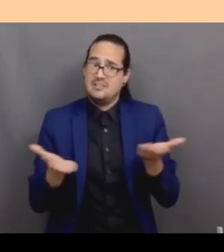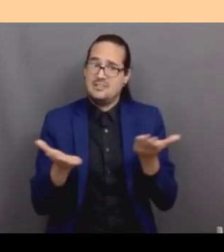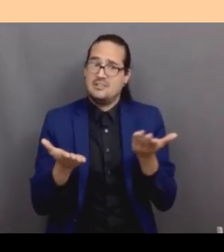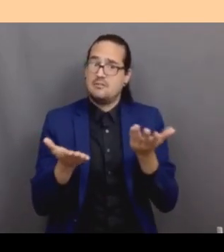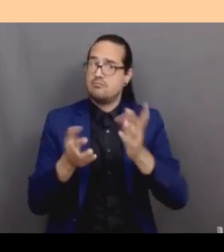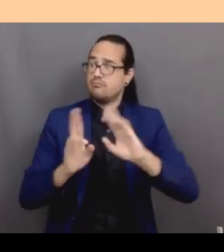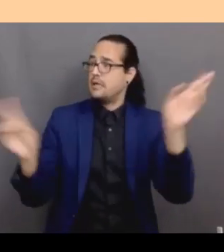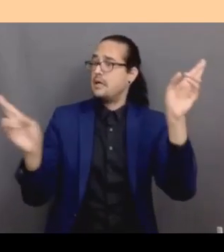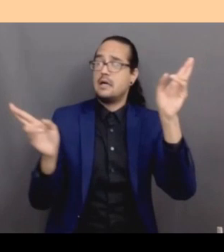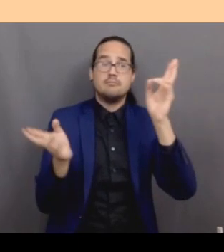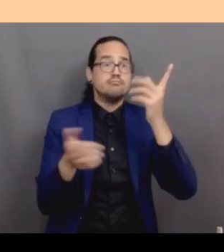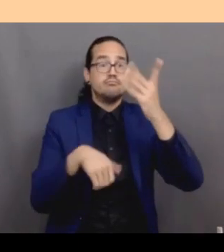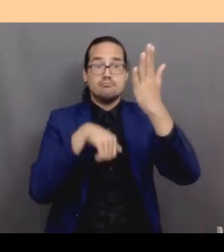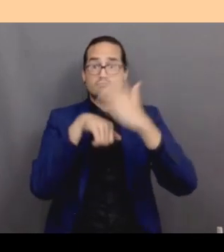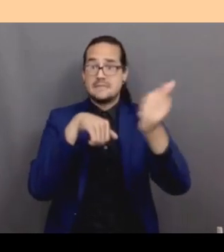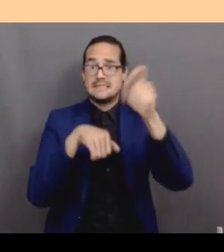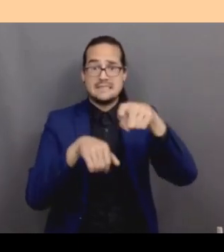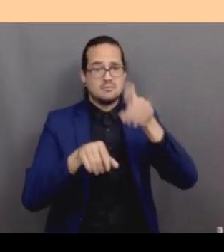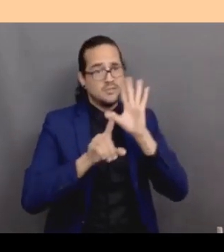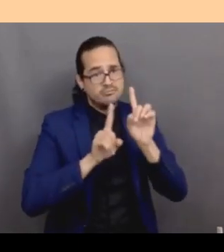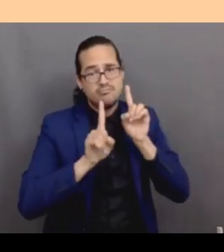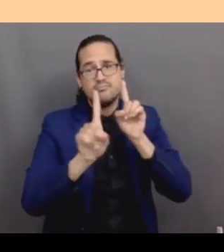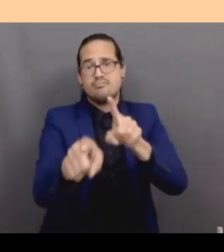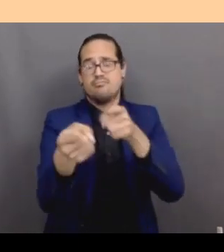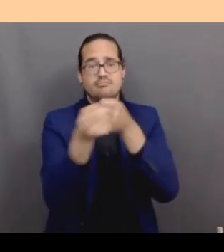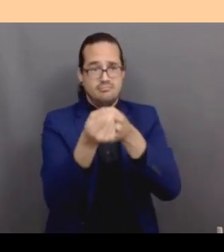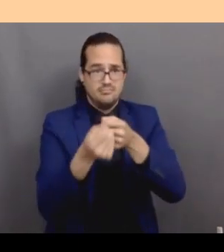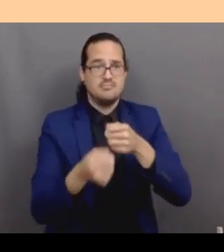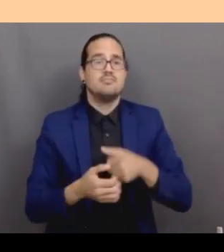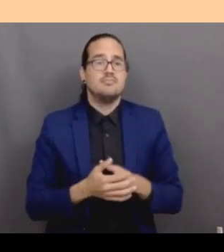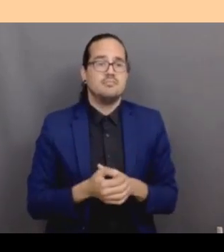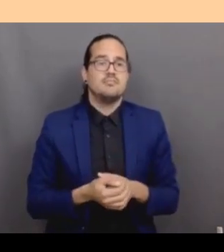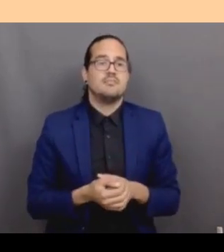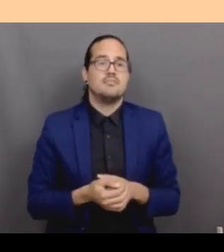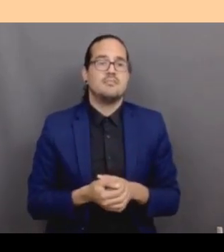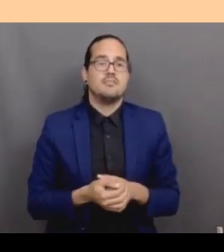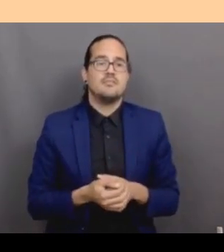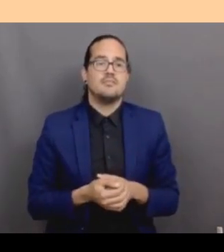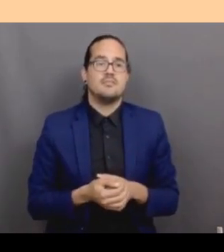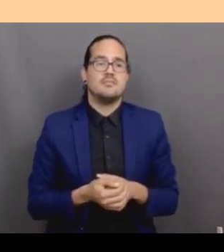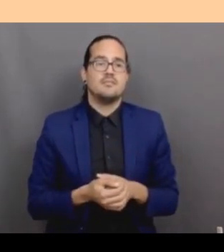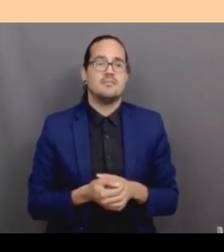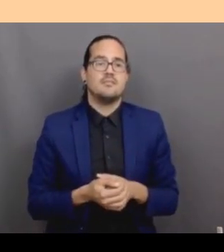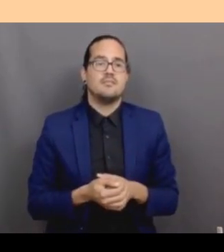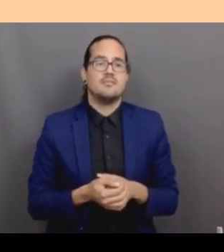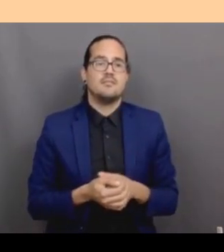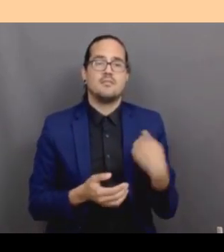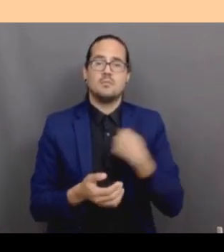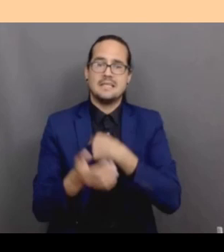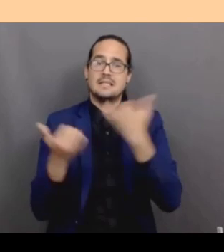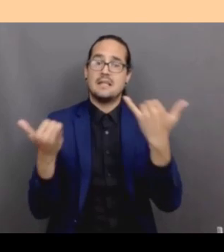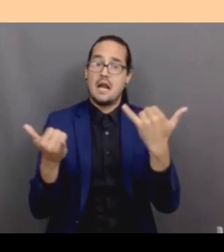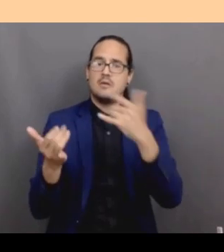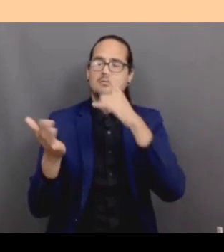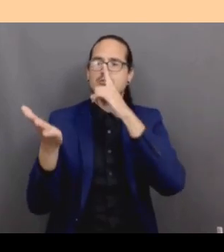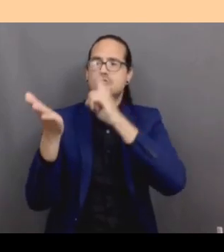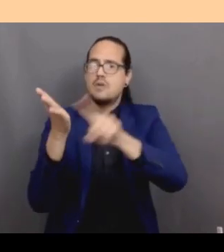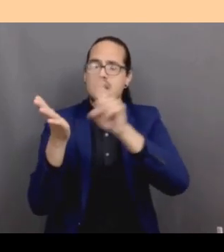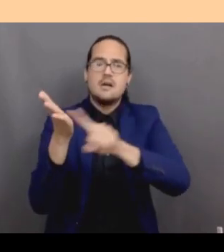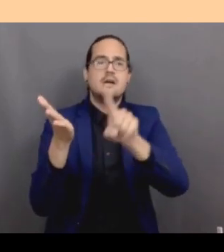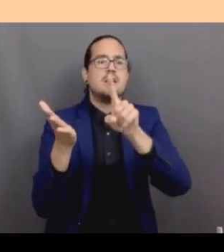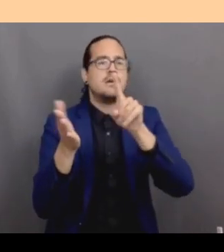our children. And they want to make sure that we are making those calls to identify where children may be in